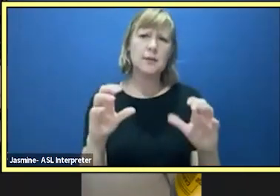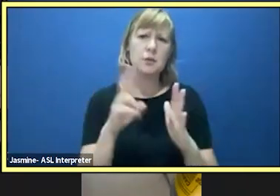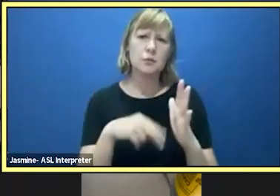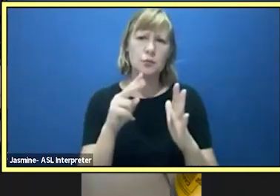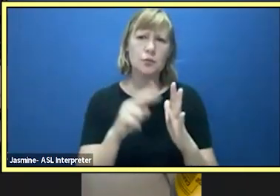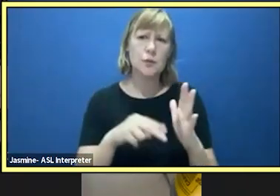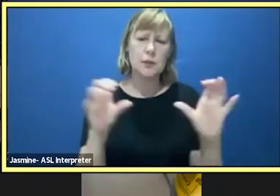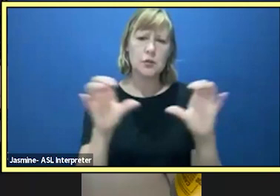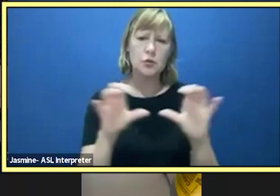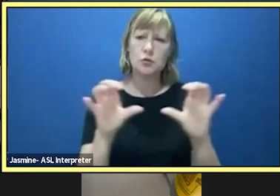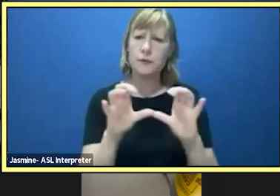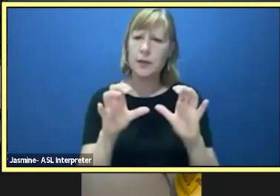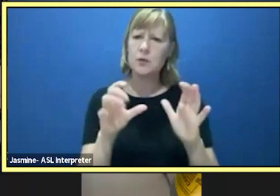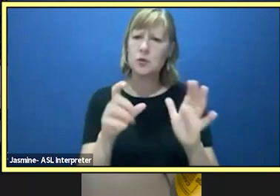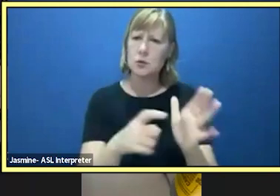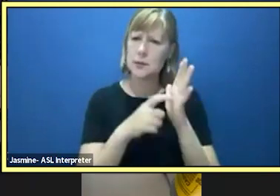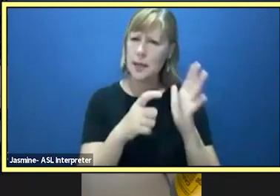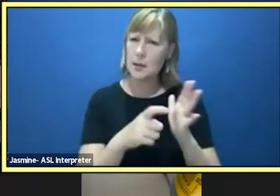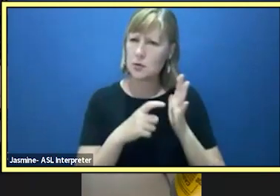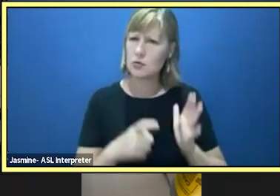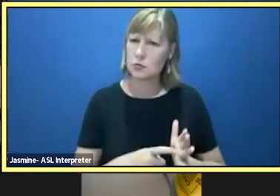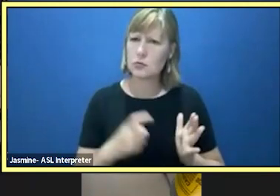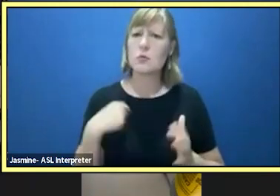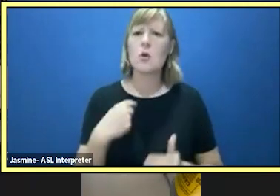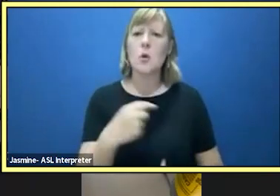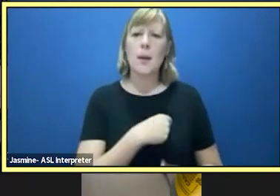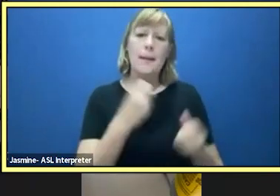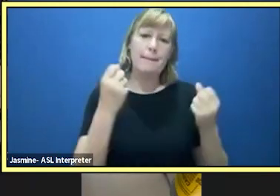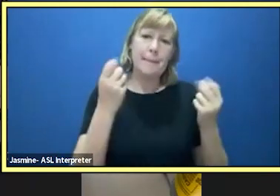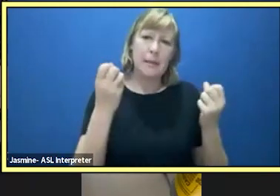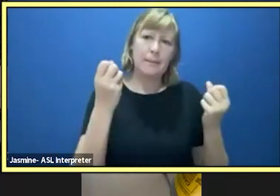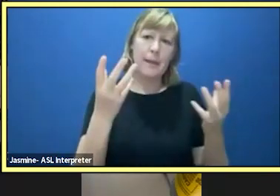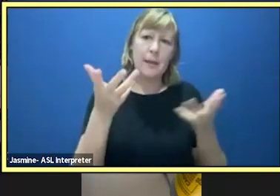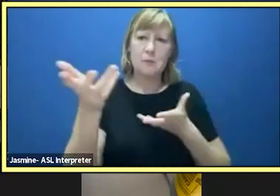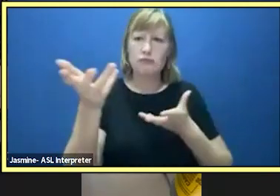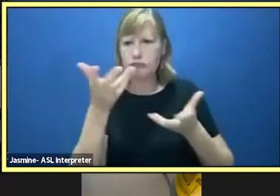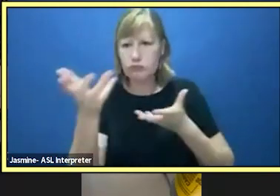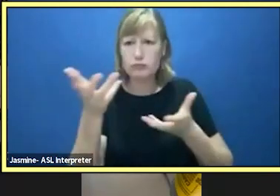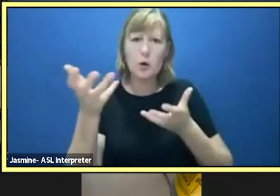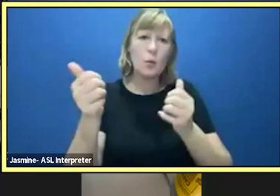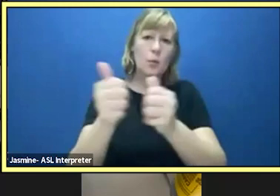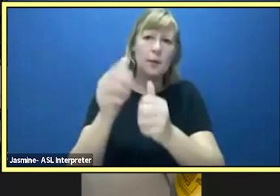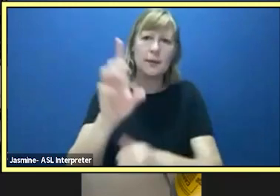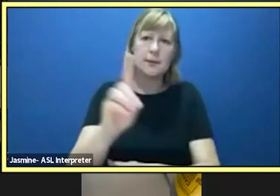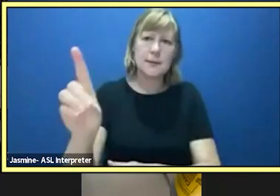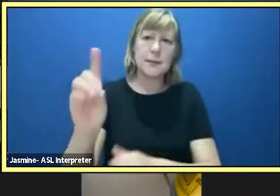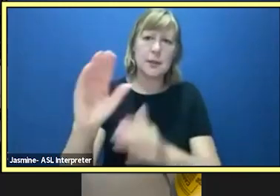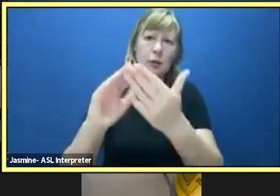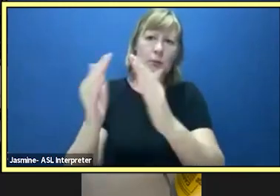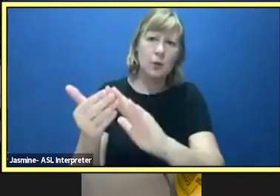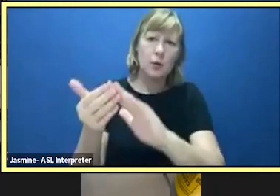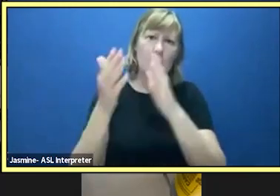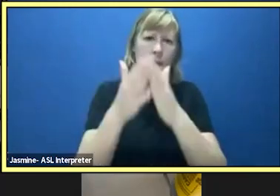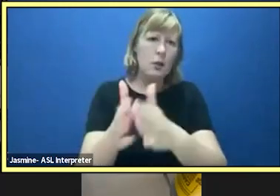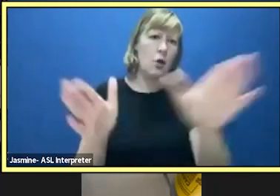had many conversations with the DD community and with the larger LTSS community about